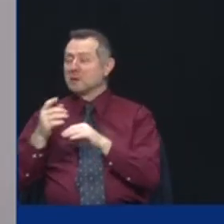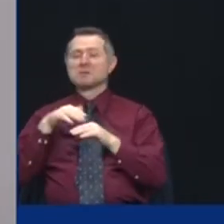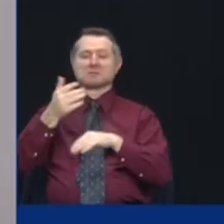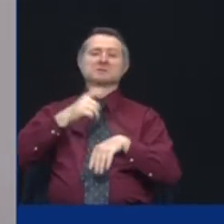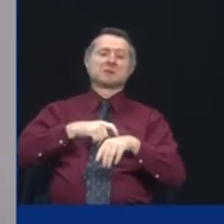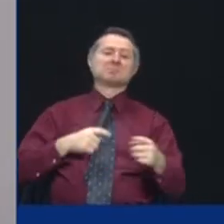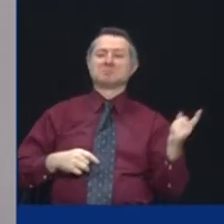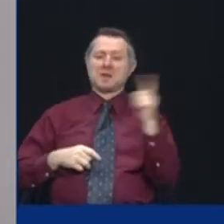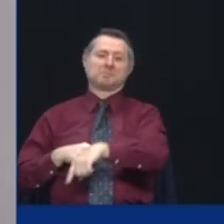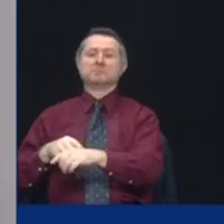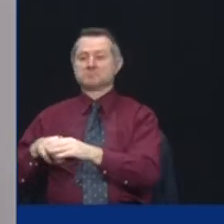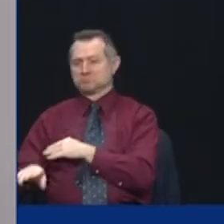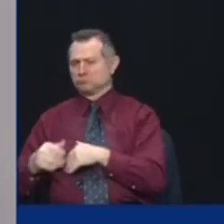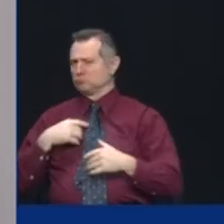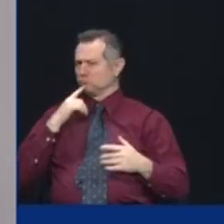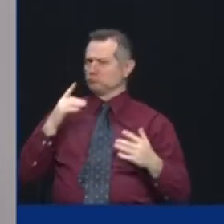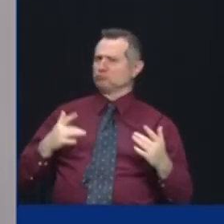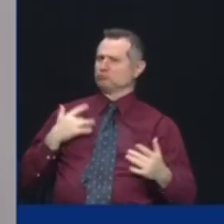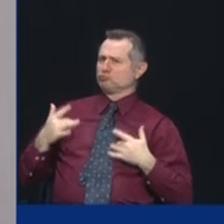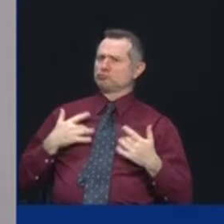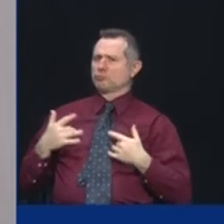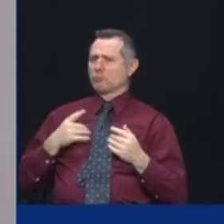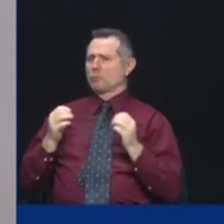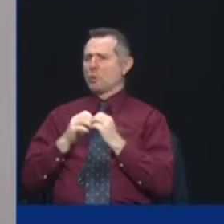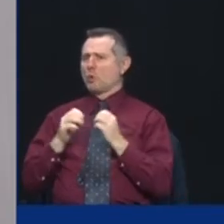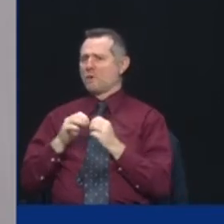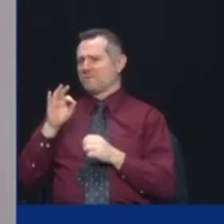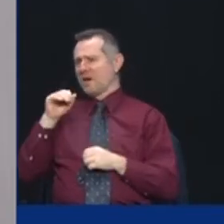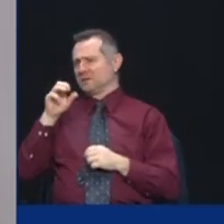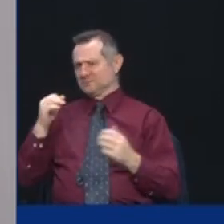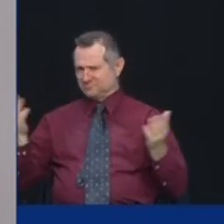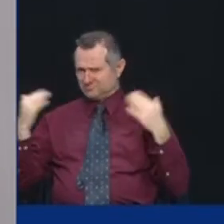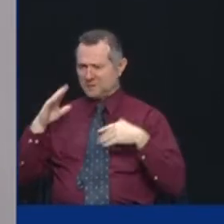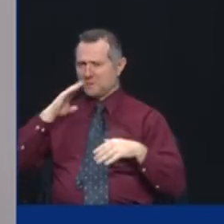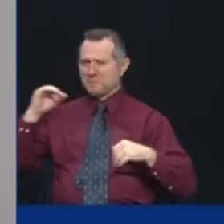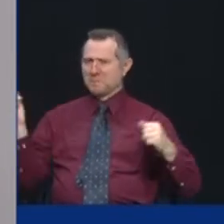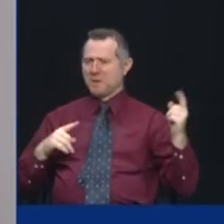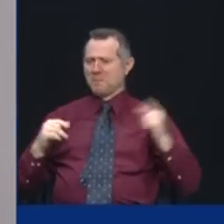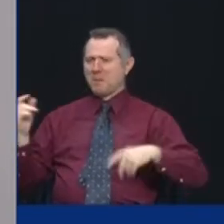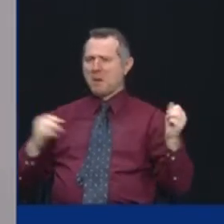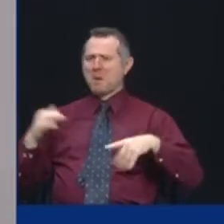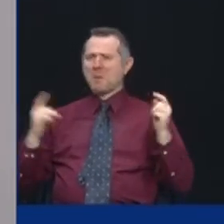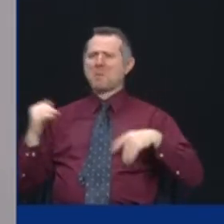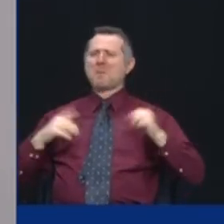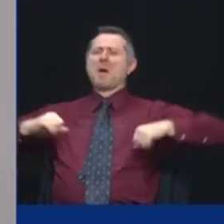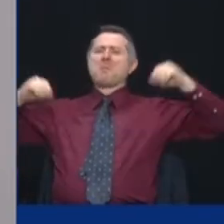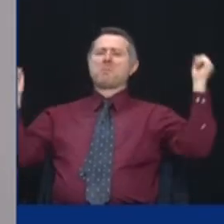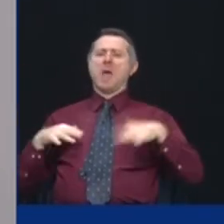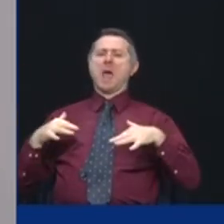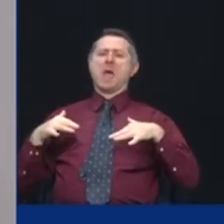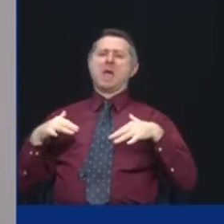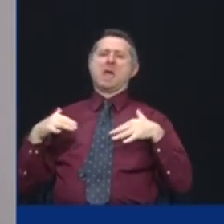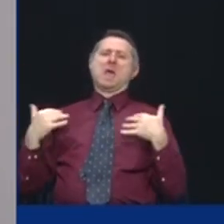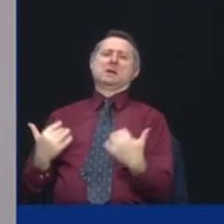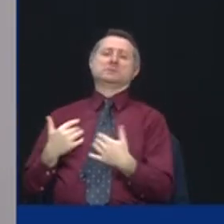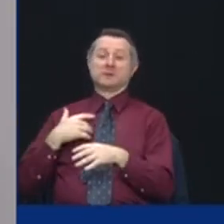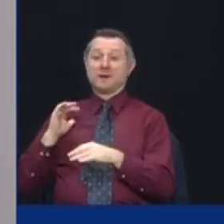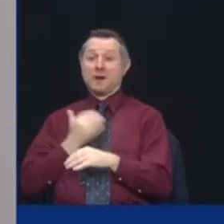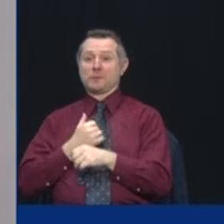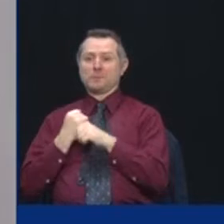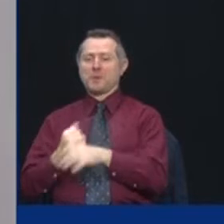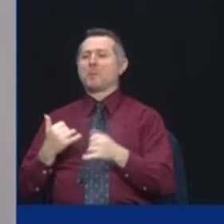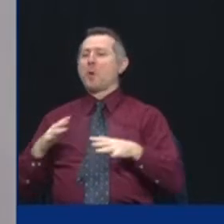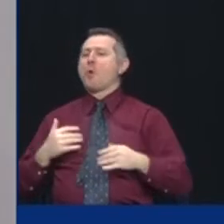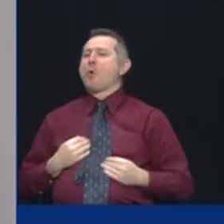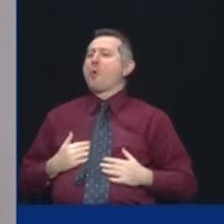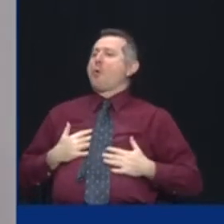We're excited to have more and more fans in the building because that's what our players love it, we love it,